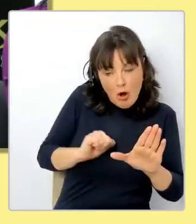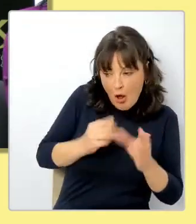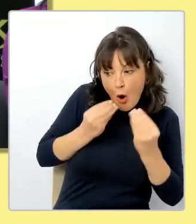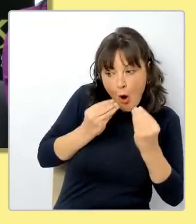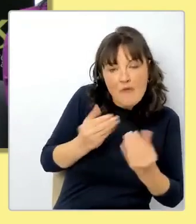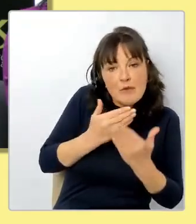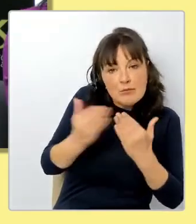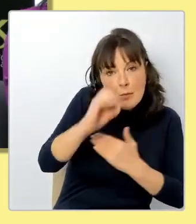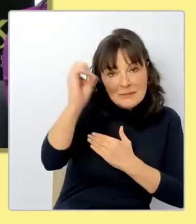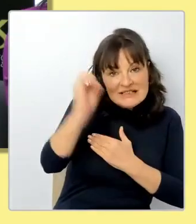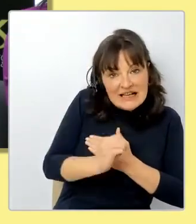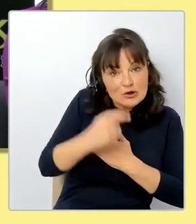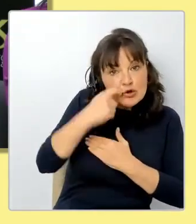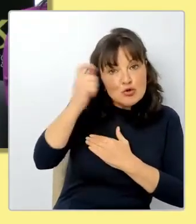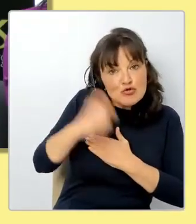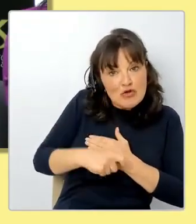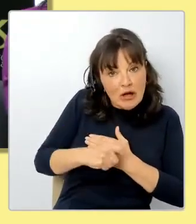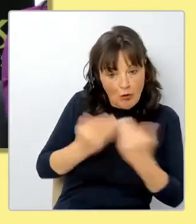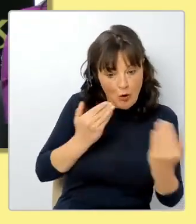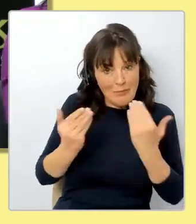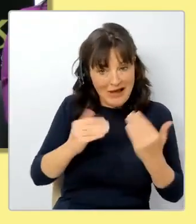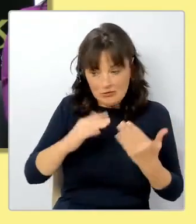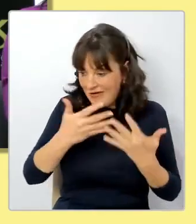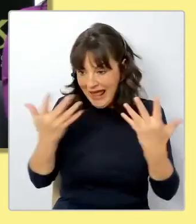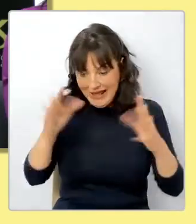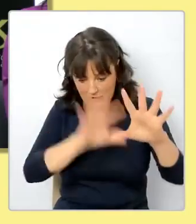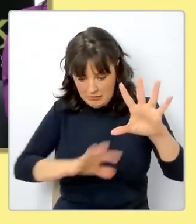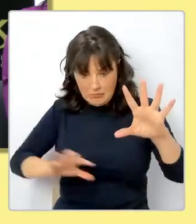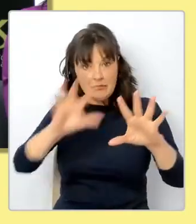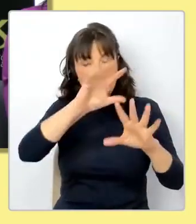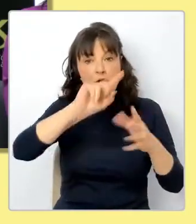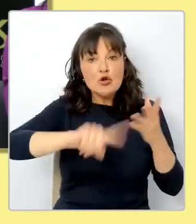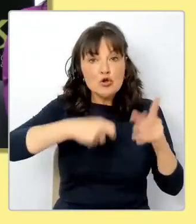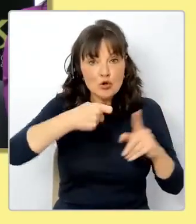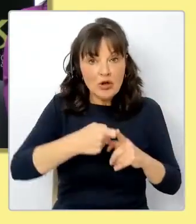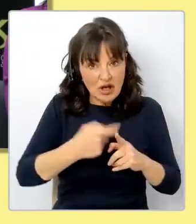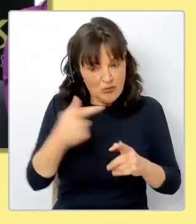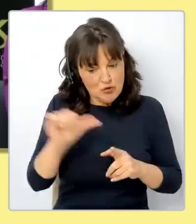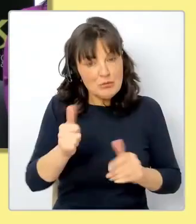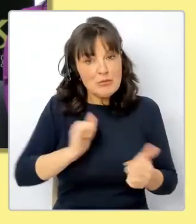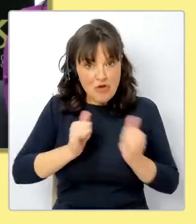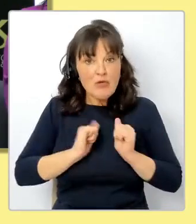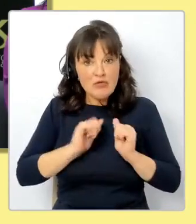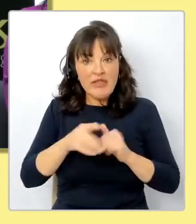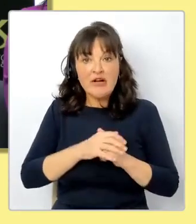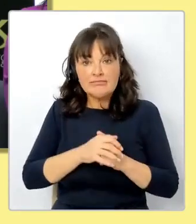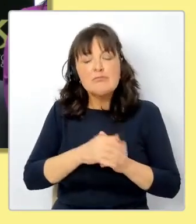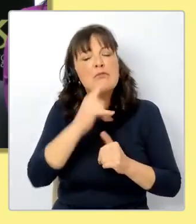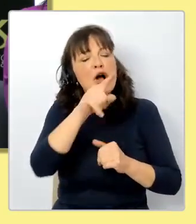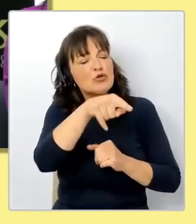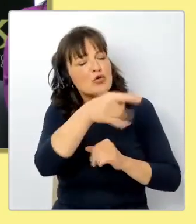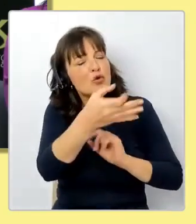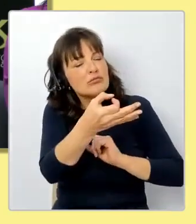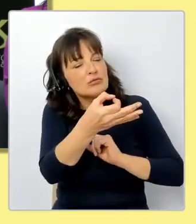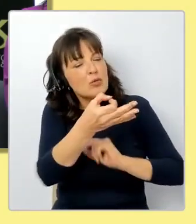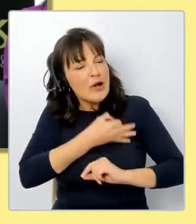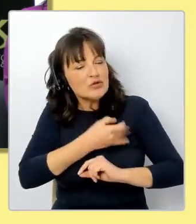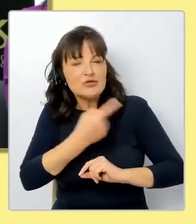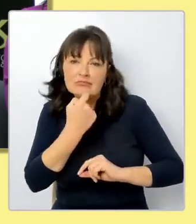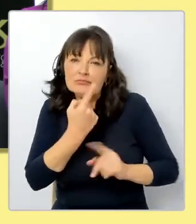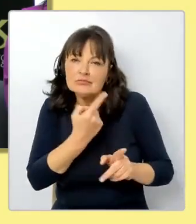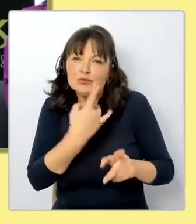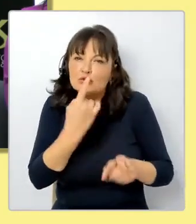we should be really exceptionally proud of. To answer your direct question, there's a lot of policies. You see, you're maybe familiar with the New Scots